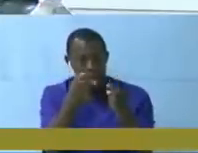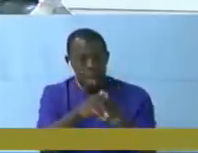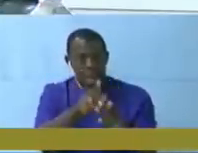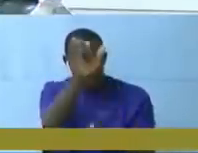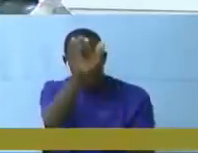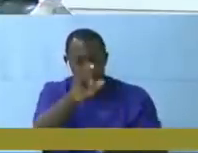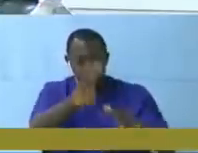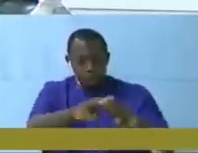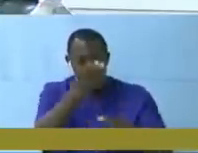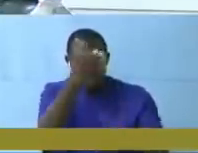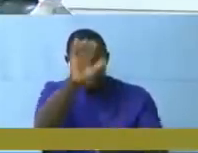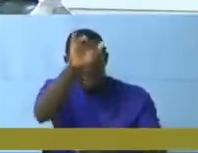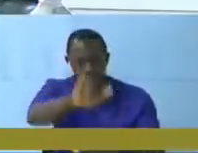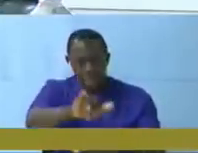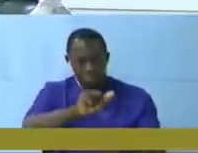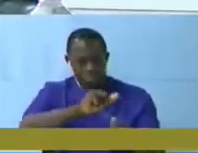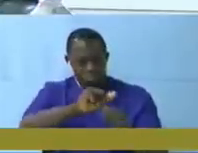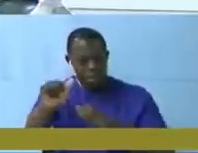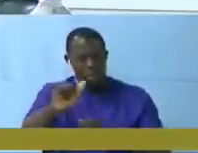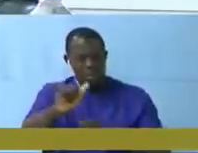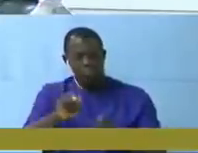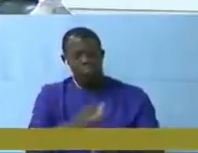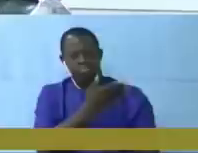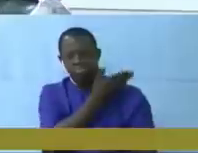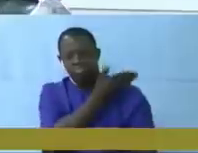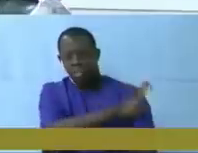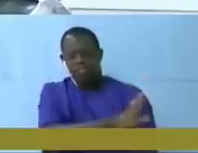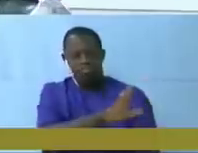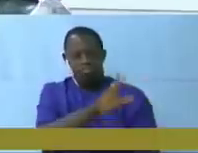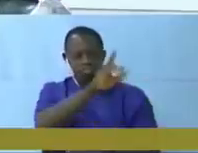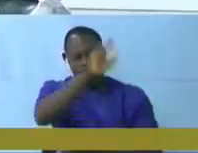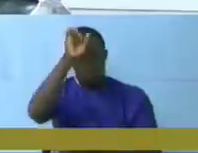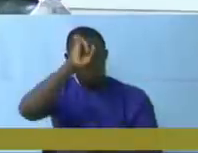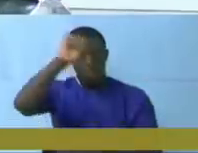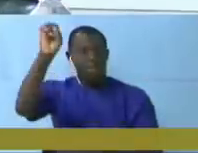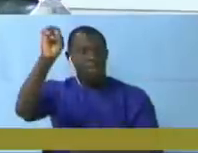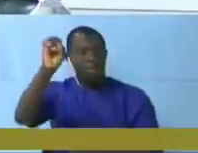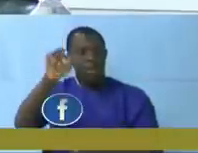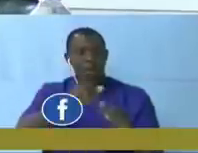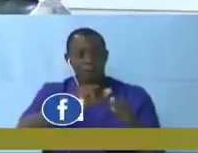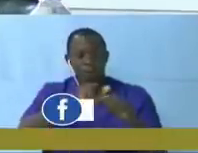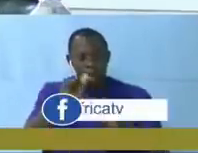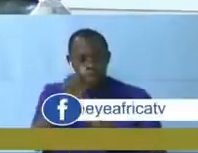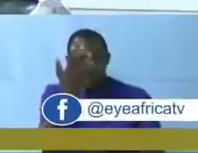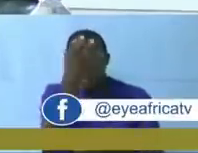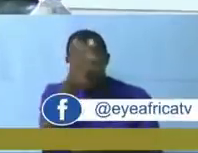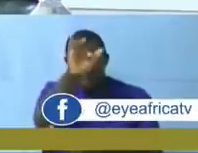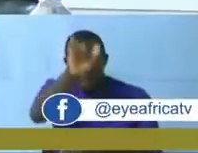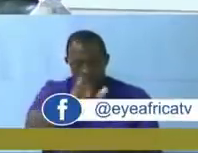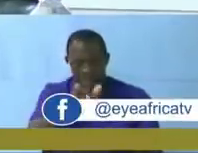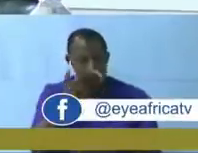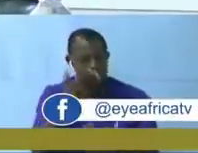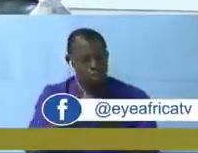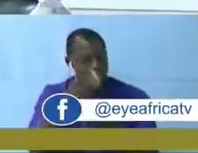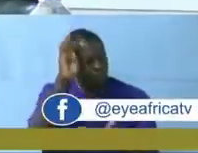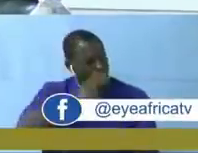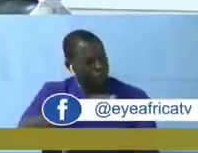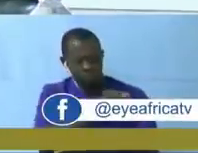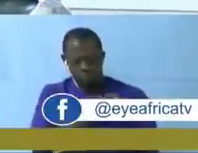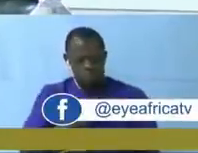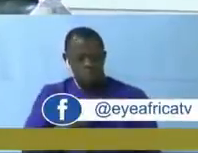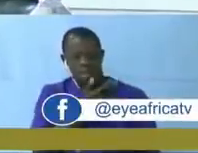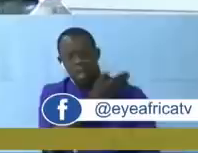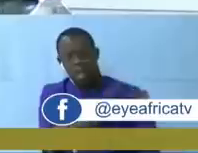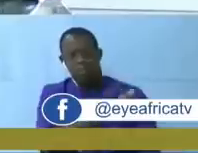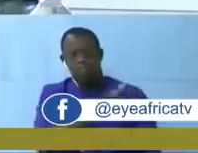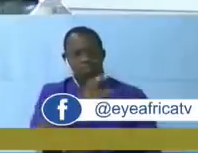na dem mobal nyu buguñ ko gisat. Those are recorded in all corners of the country, not just here, even abroad. People were very, very